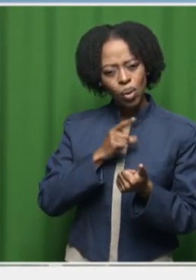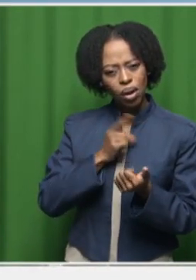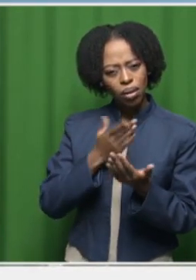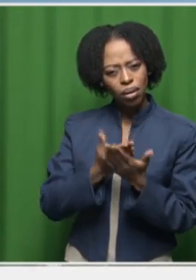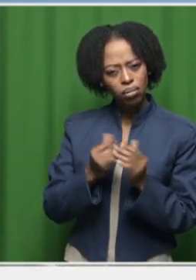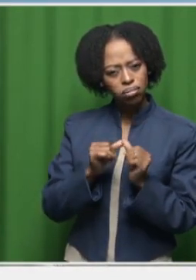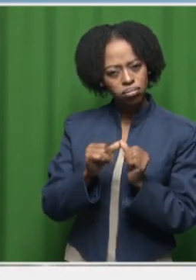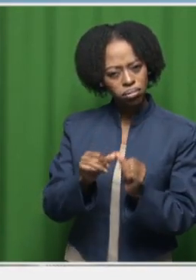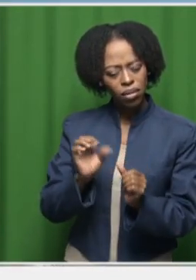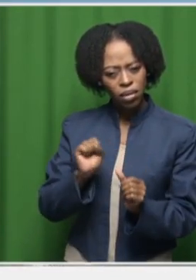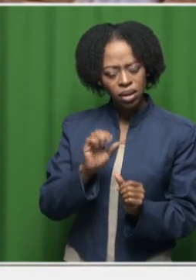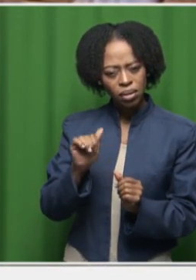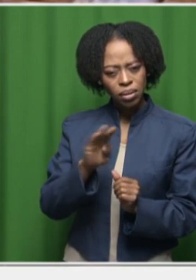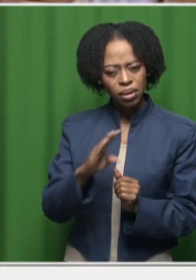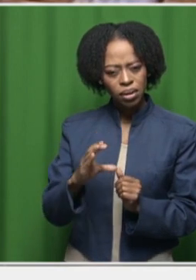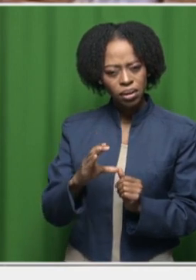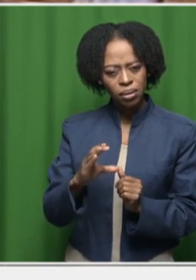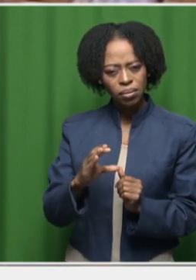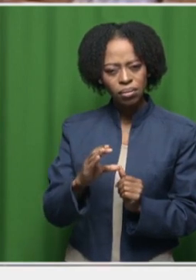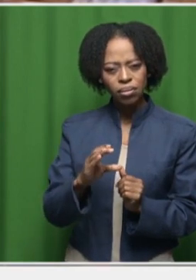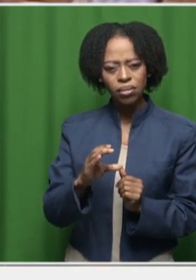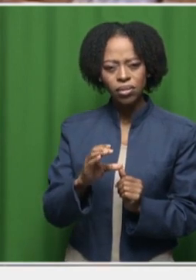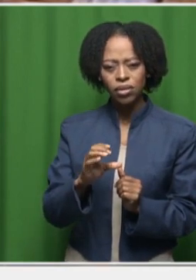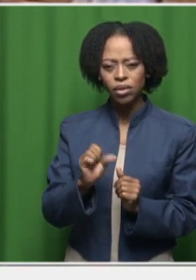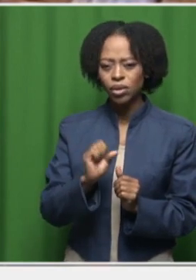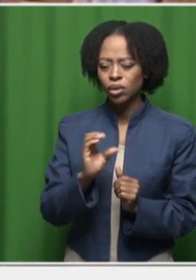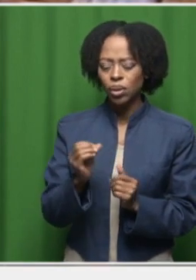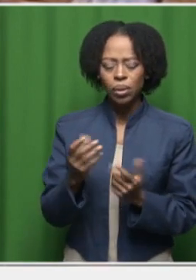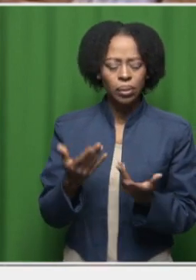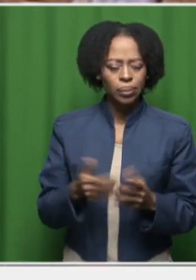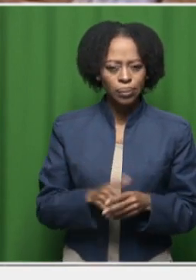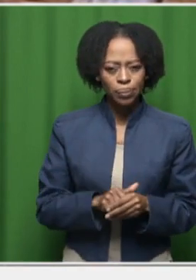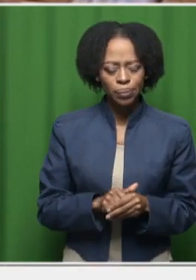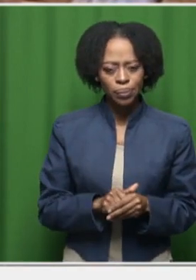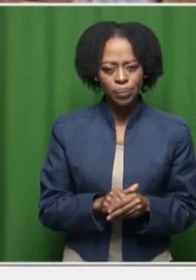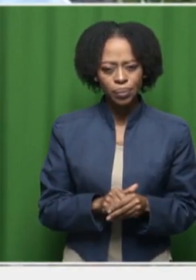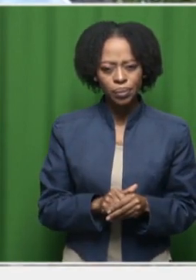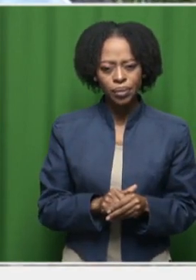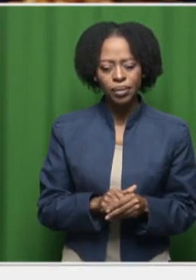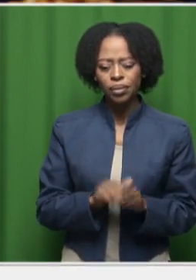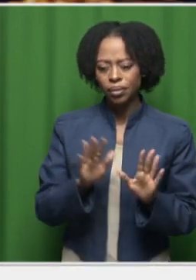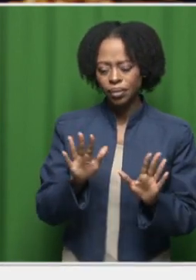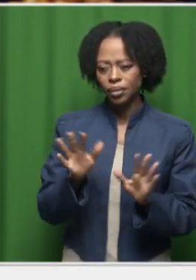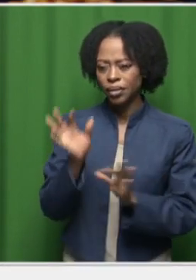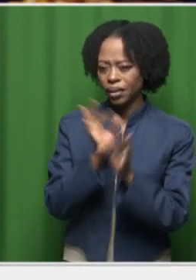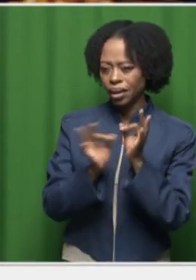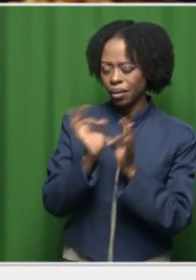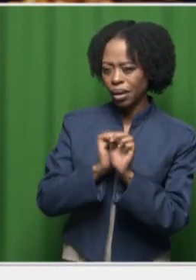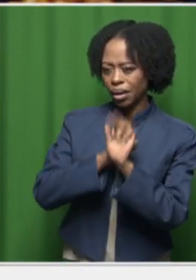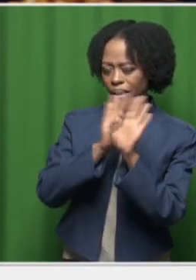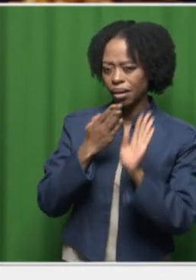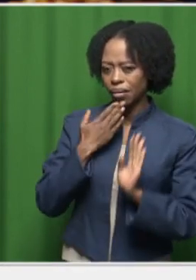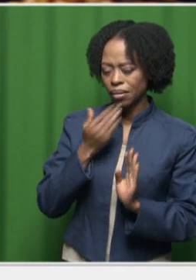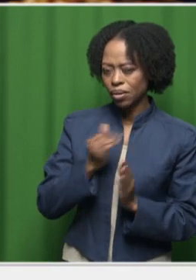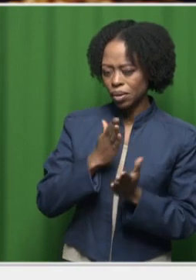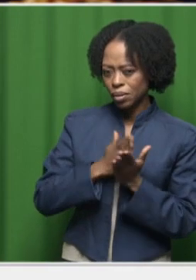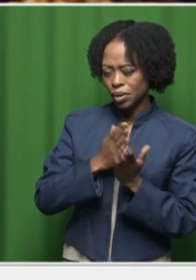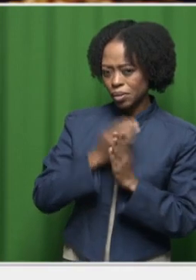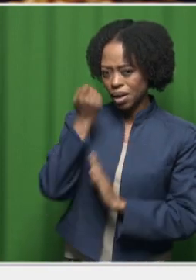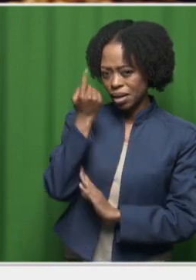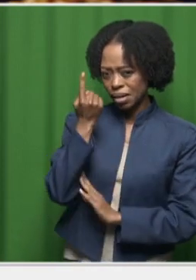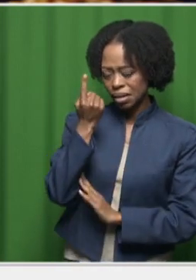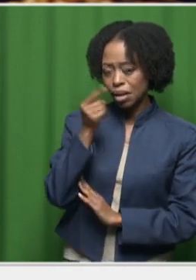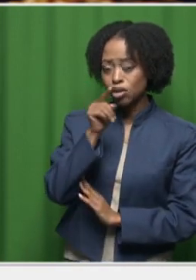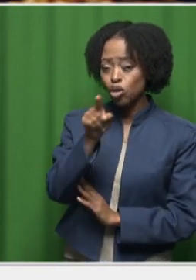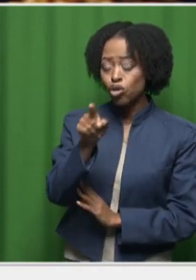the SABC board. But that's where we currently are. So let me understand this clearly, Azola. Are you